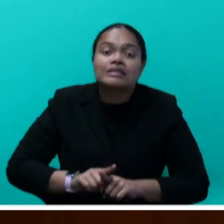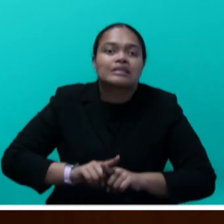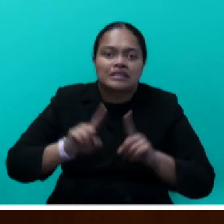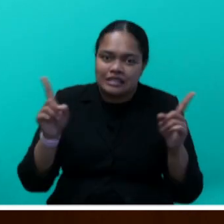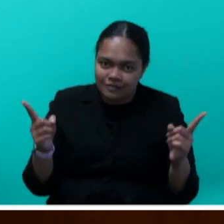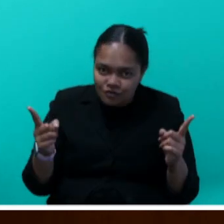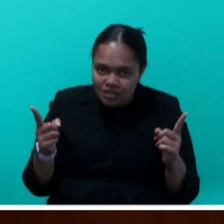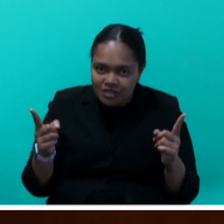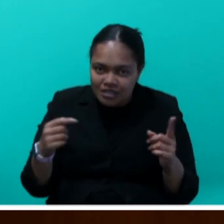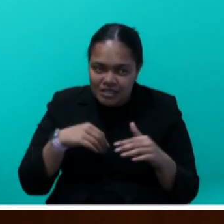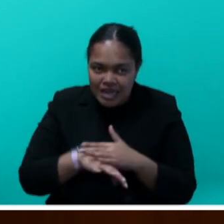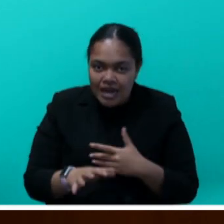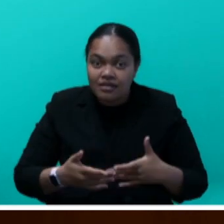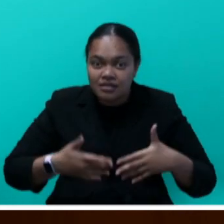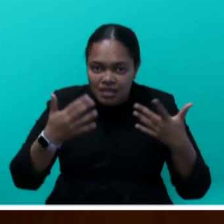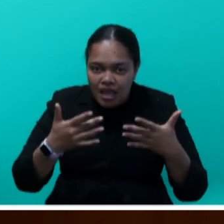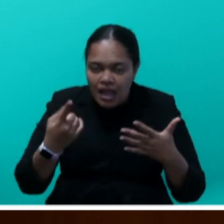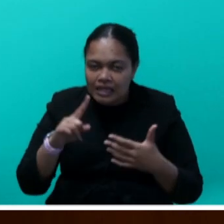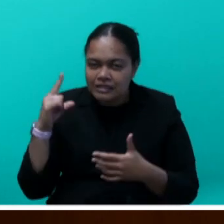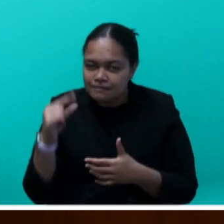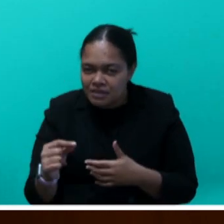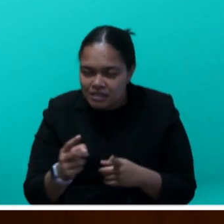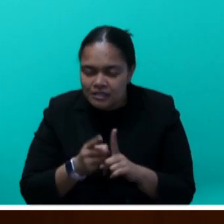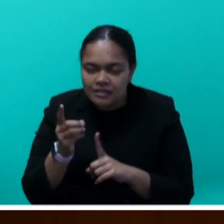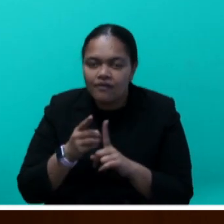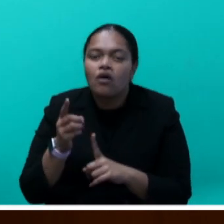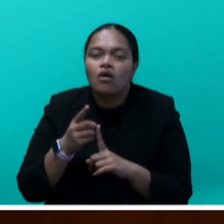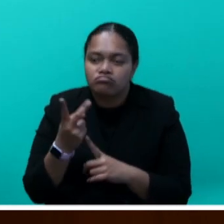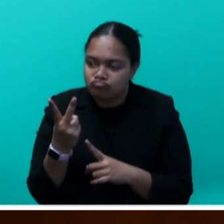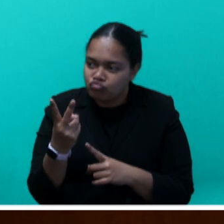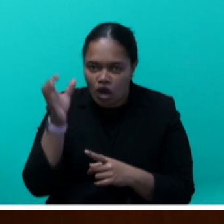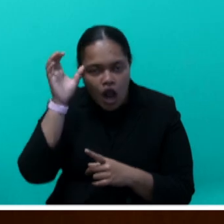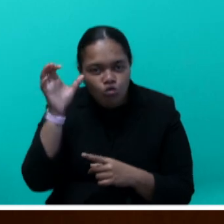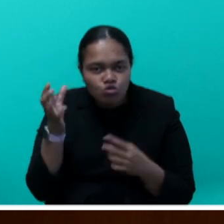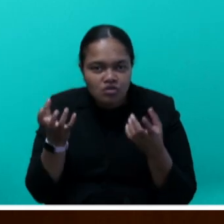in scale and speed of development between our two countries.